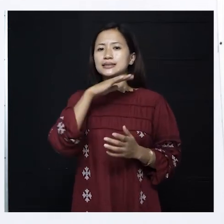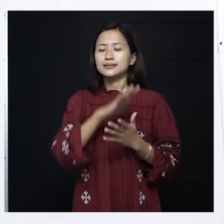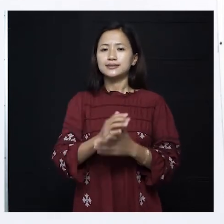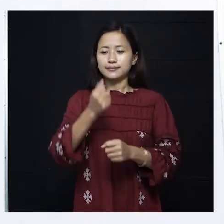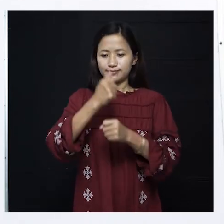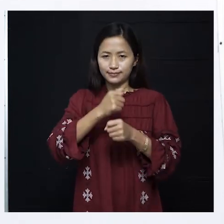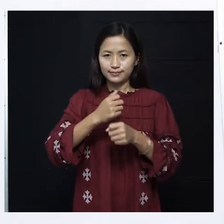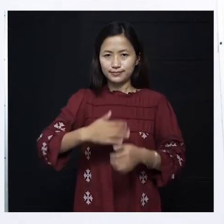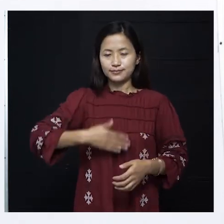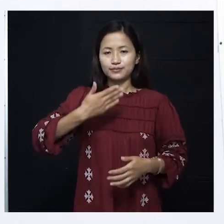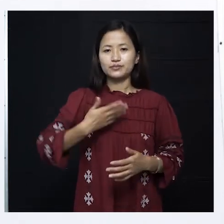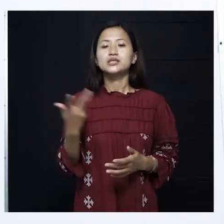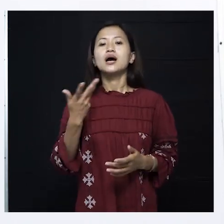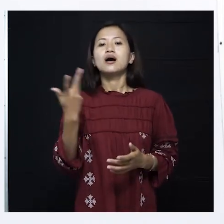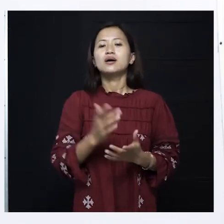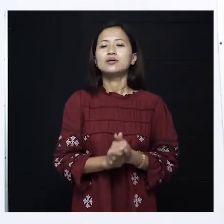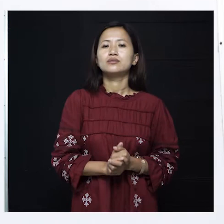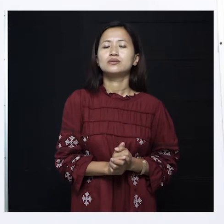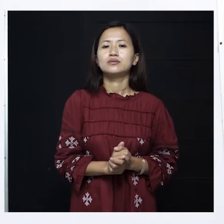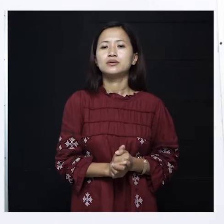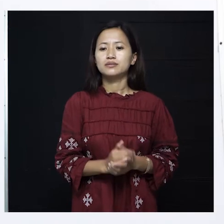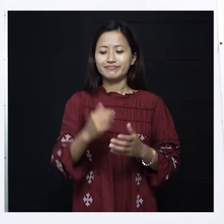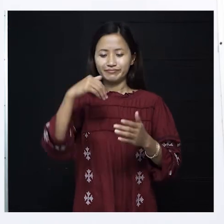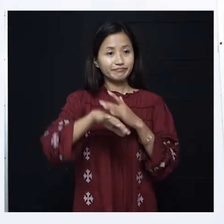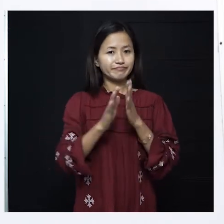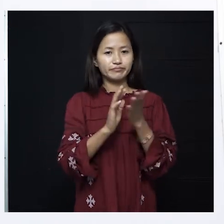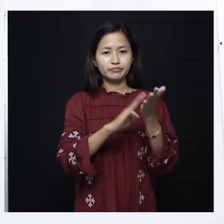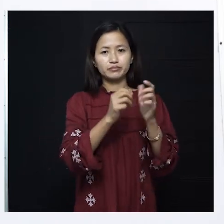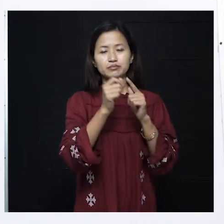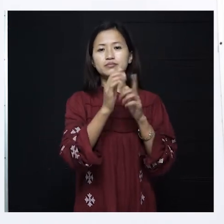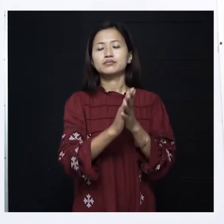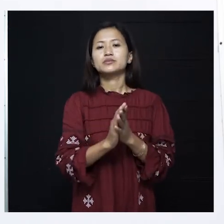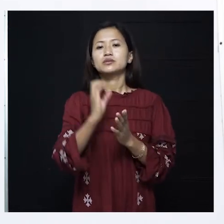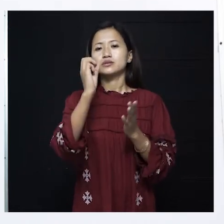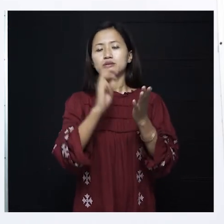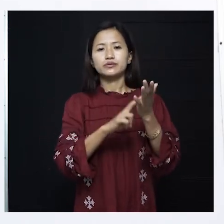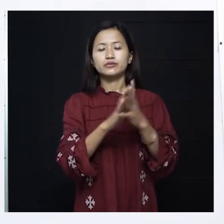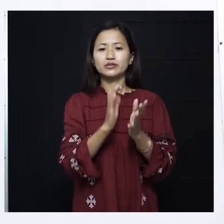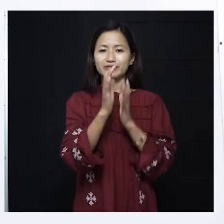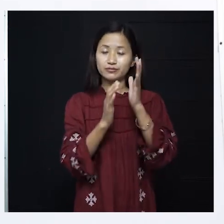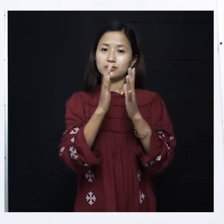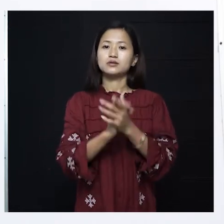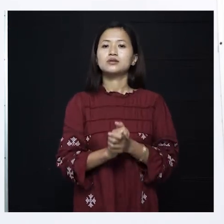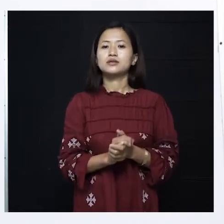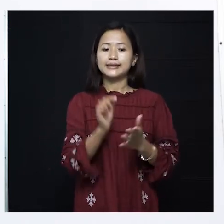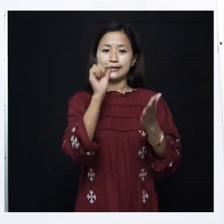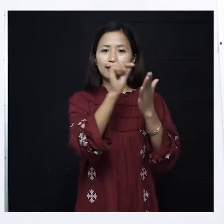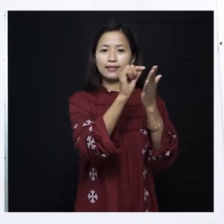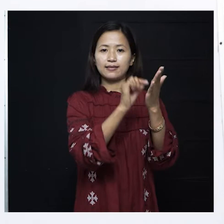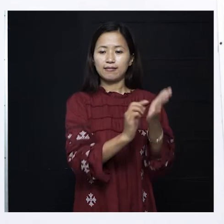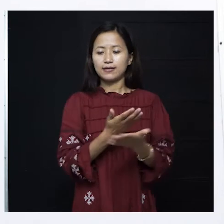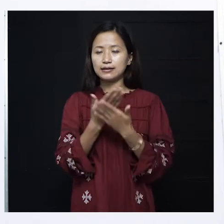Okay, so this is how in the map we use conventional sign in order to indicate